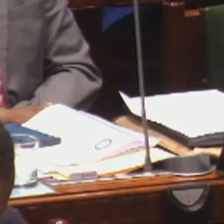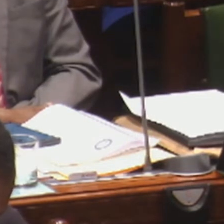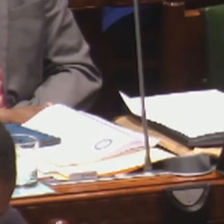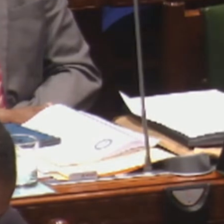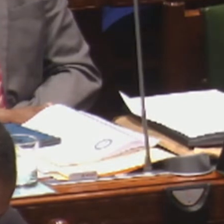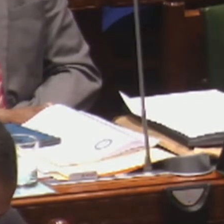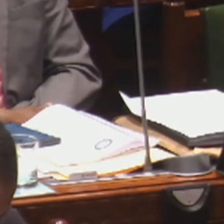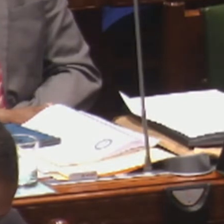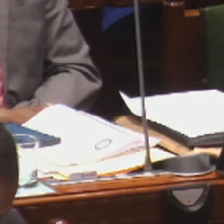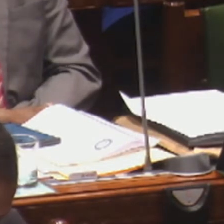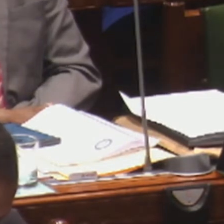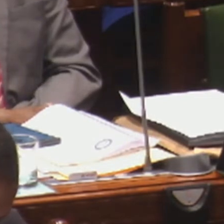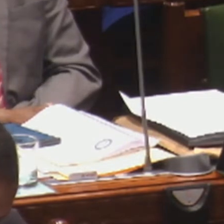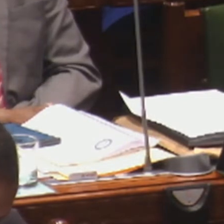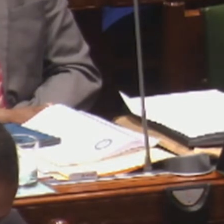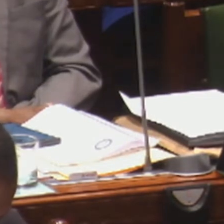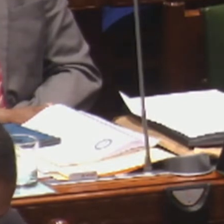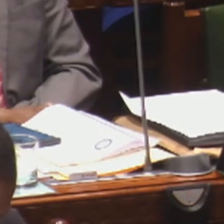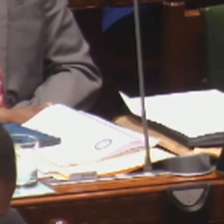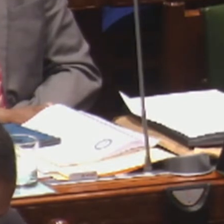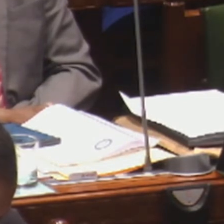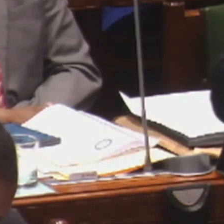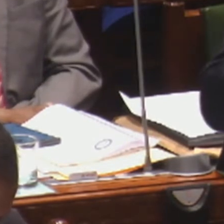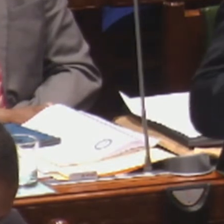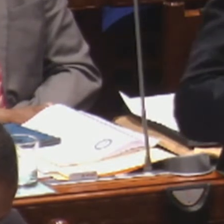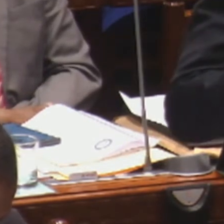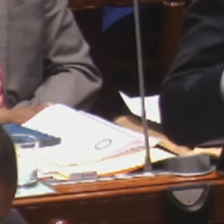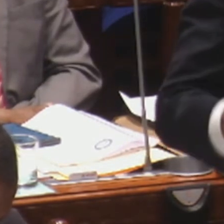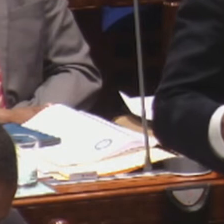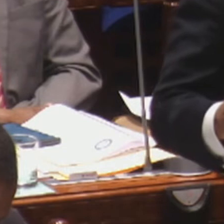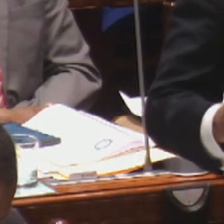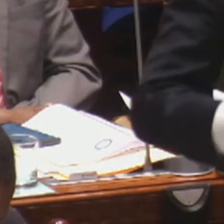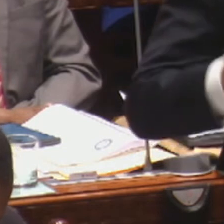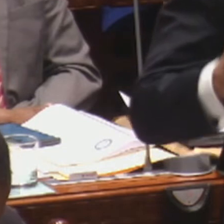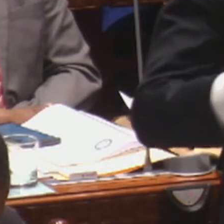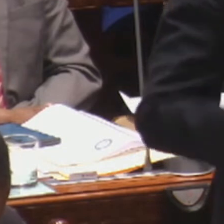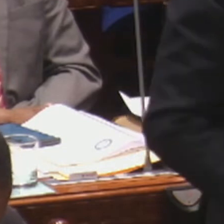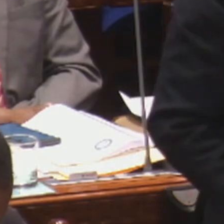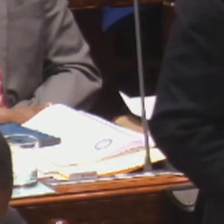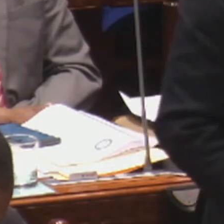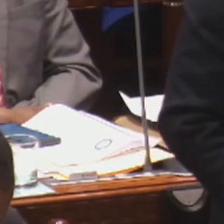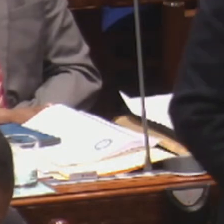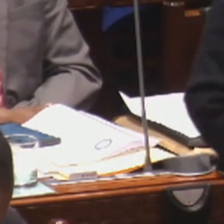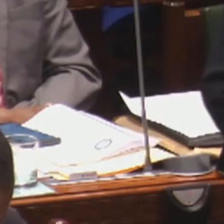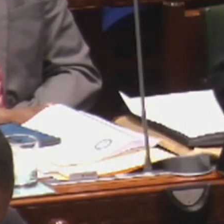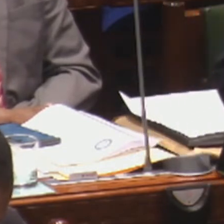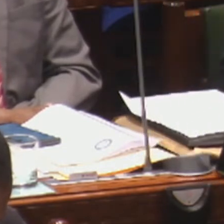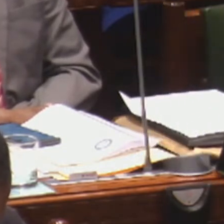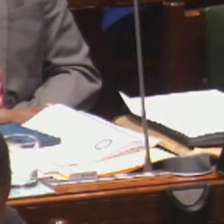pay then Australian, transportation costs. I mean, this is silly. It's so trite is not even worth responding to, Mr. Speaker,